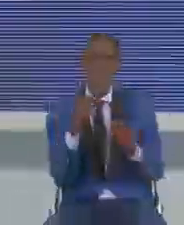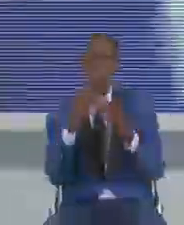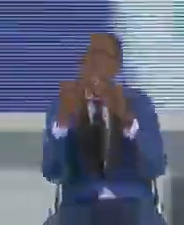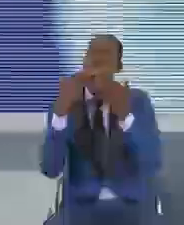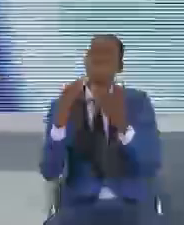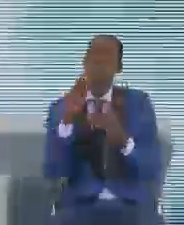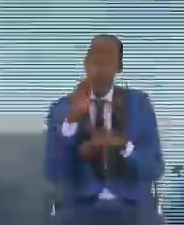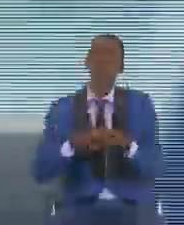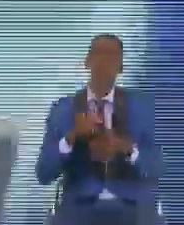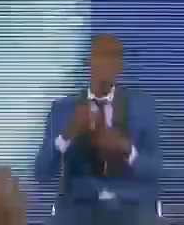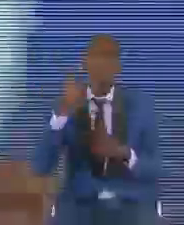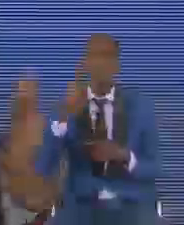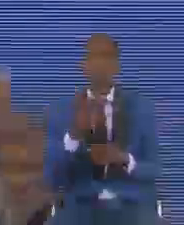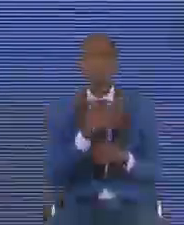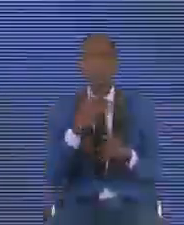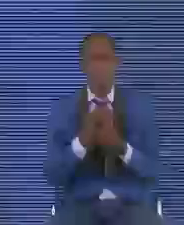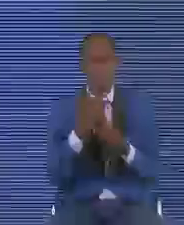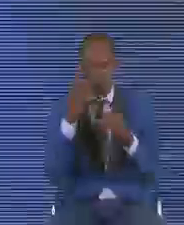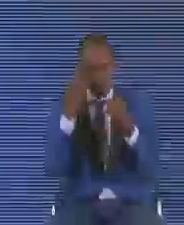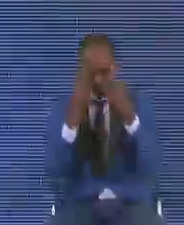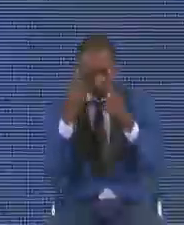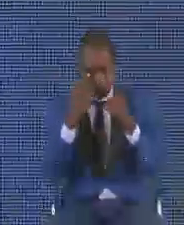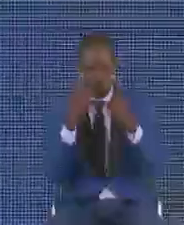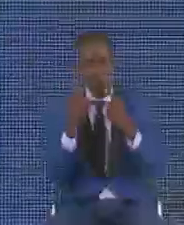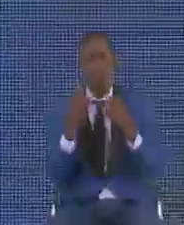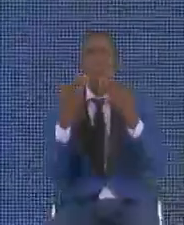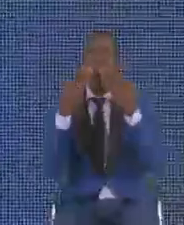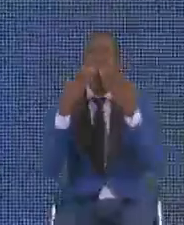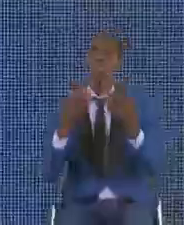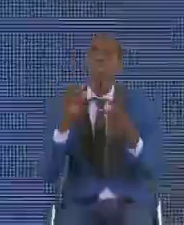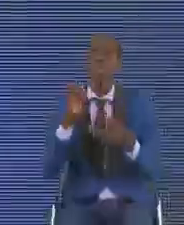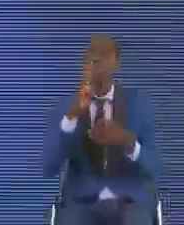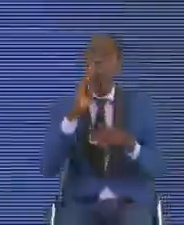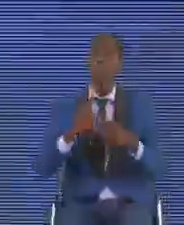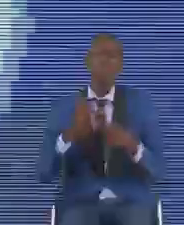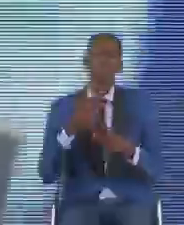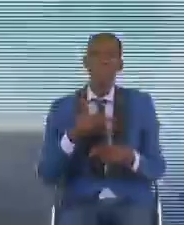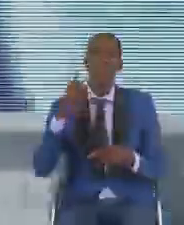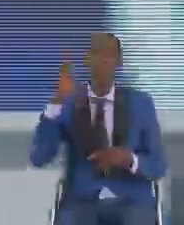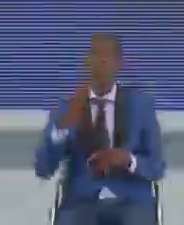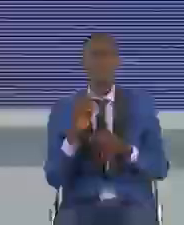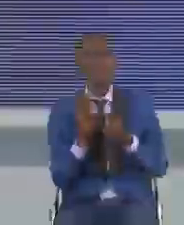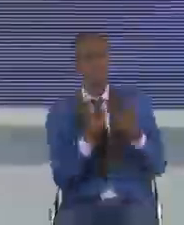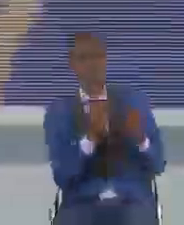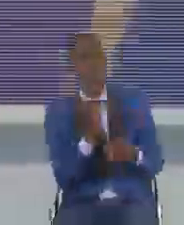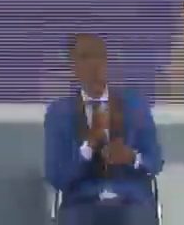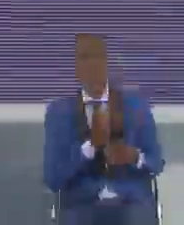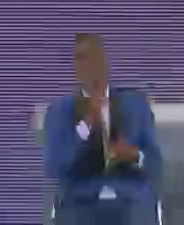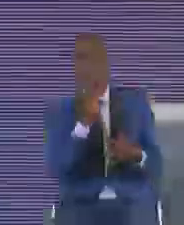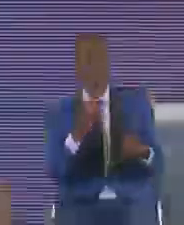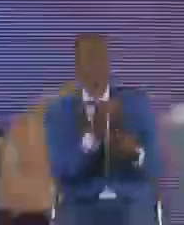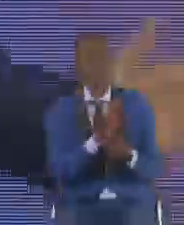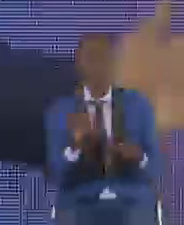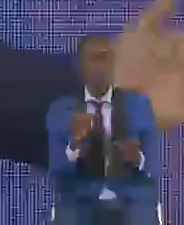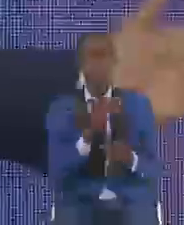do without that gift? Thanks be unto my God. I look at where I'm going, and then